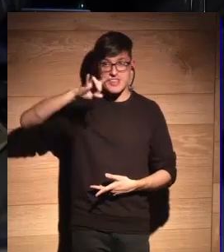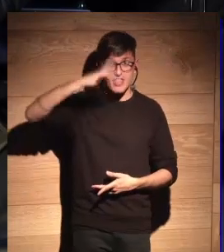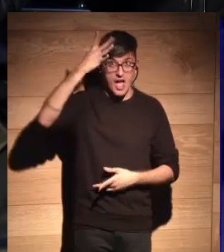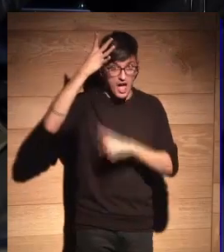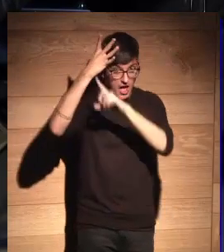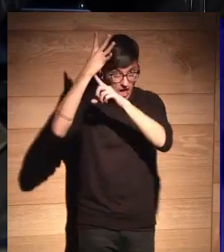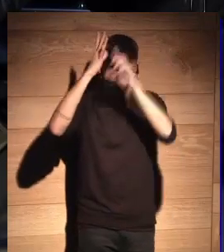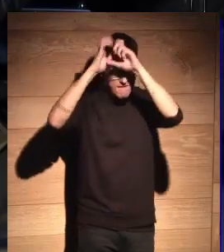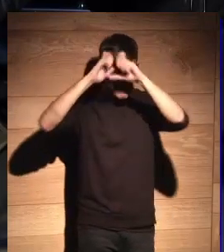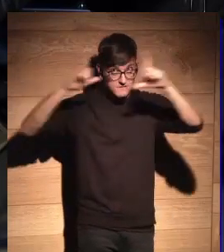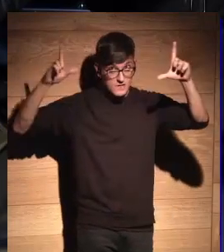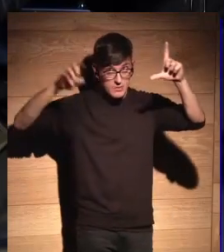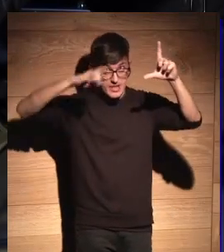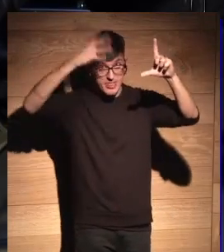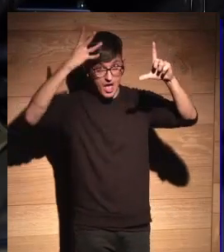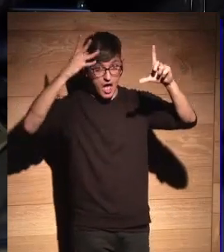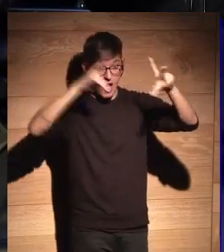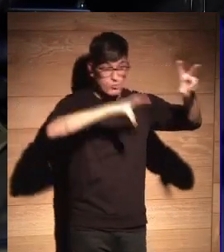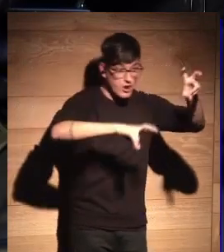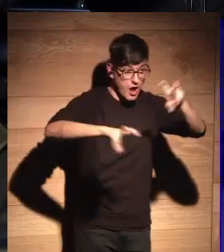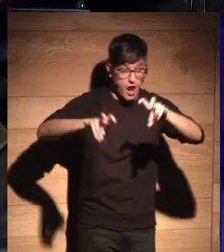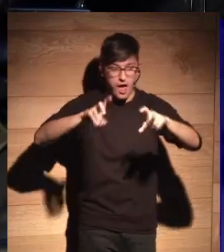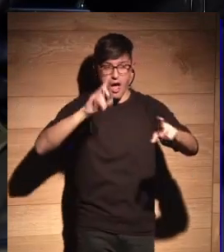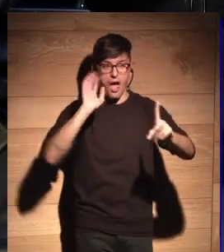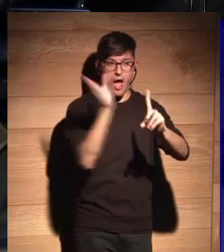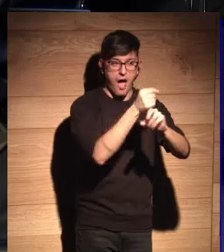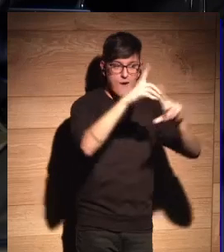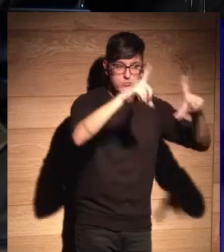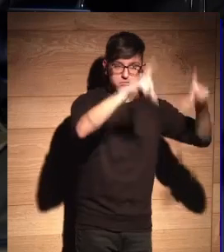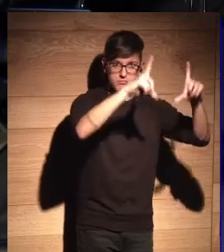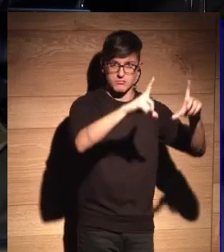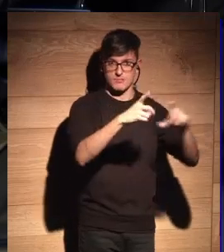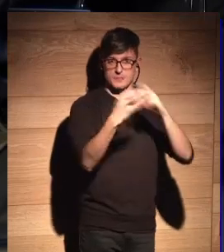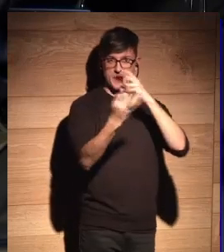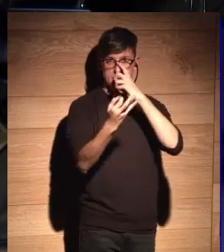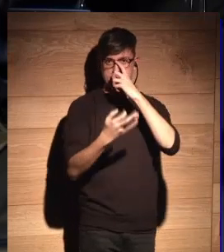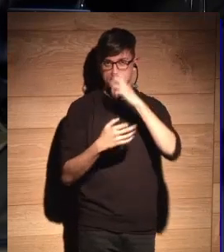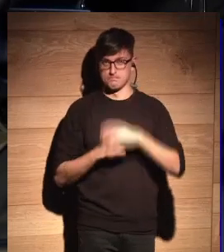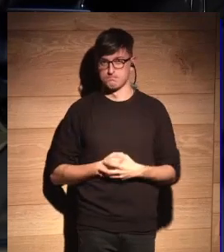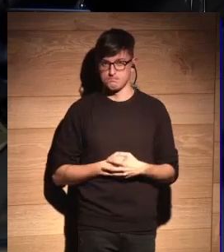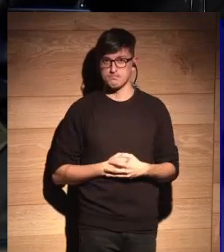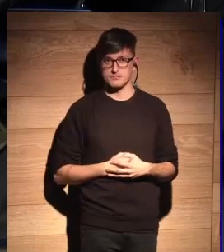what you photograph. And as you're